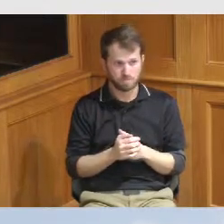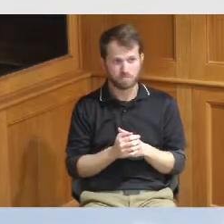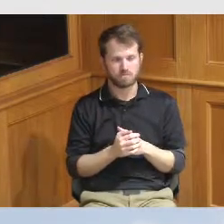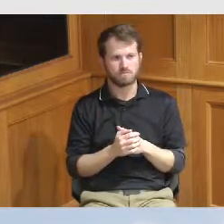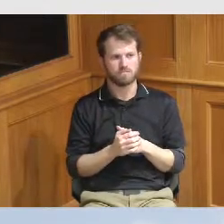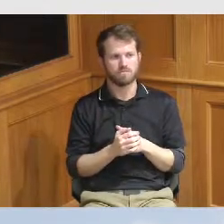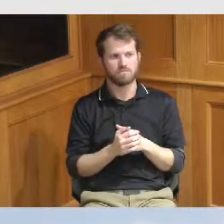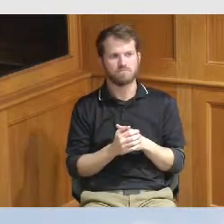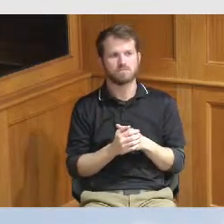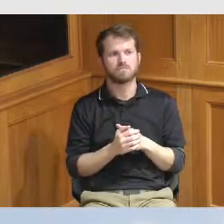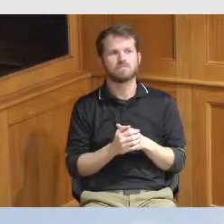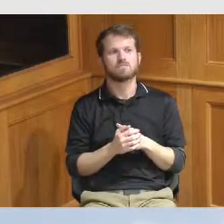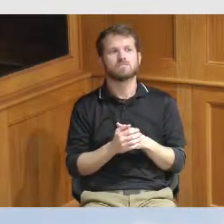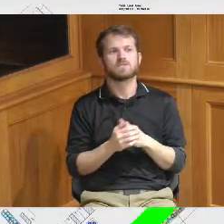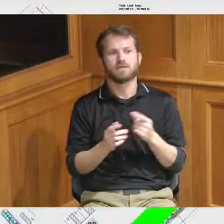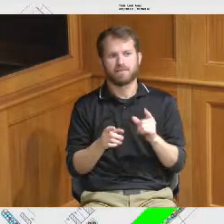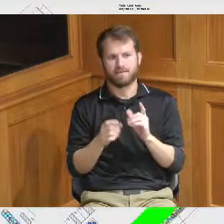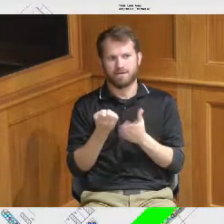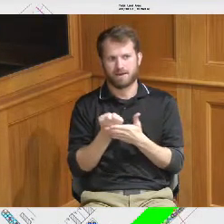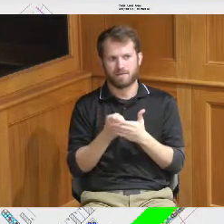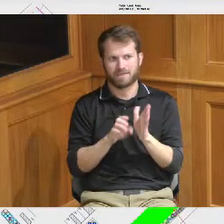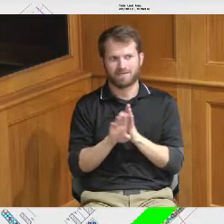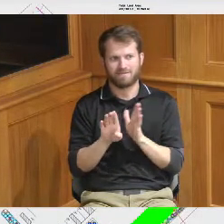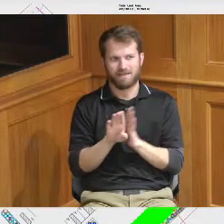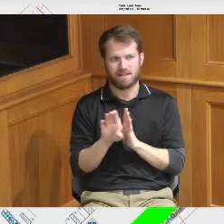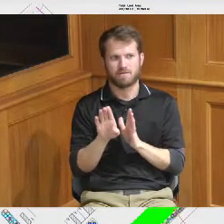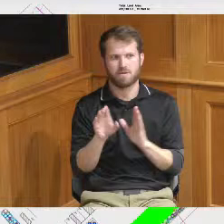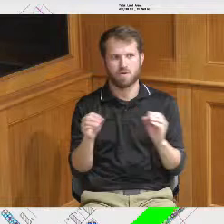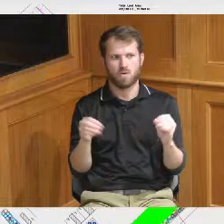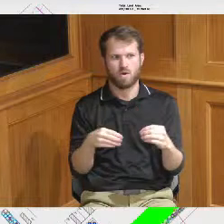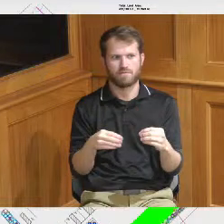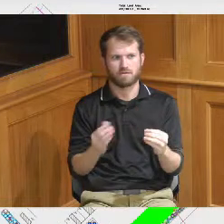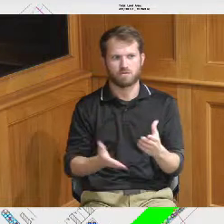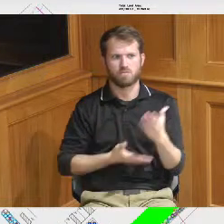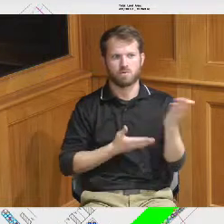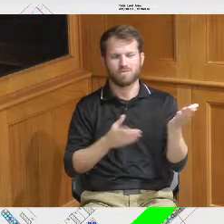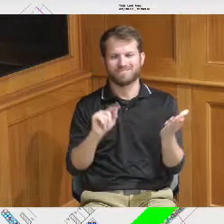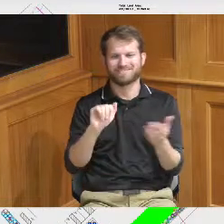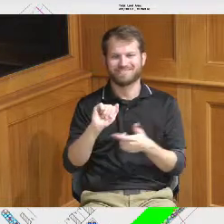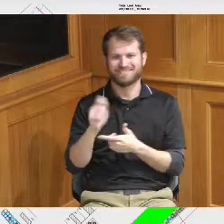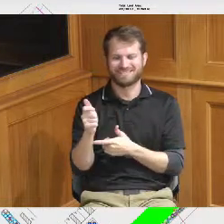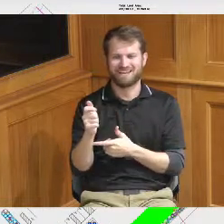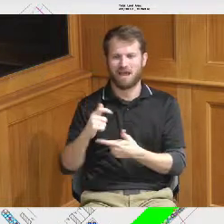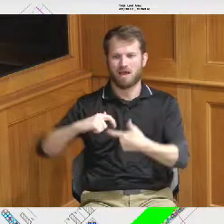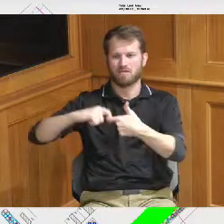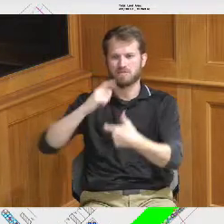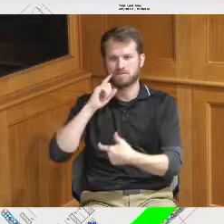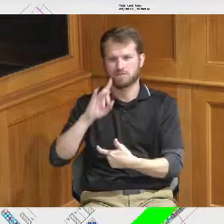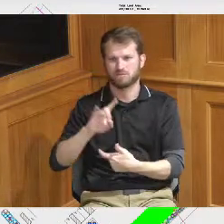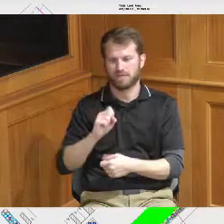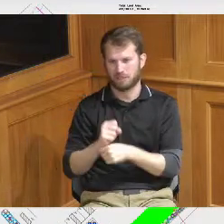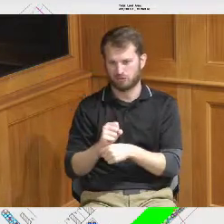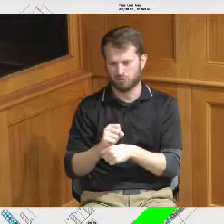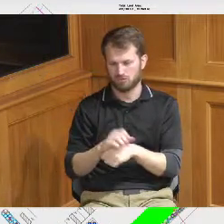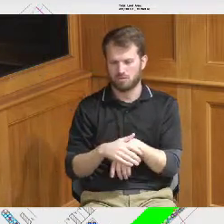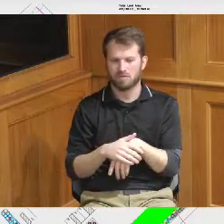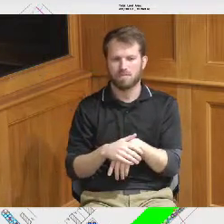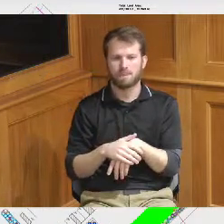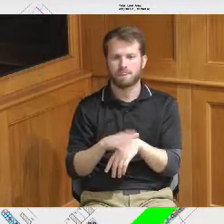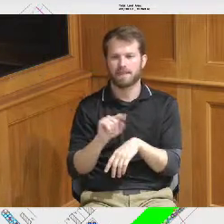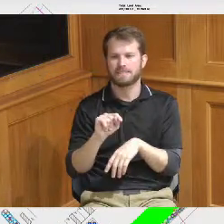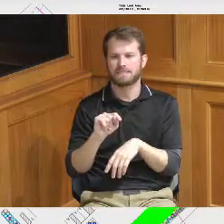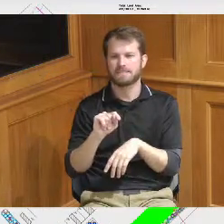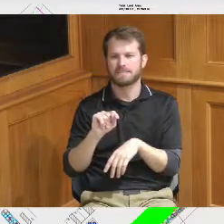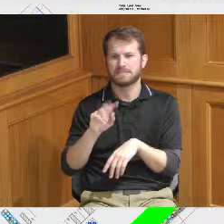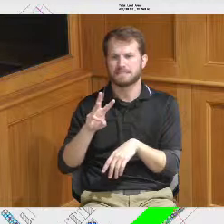Alloy Economic Development Office is proposing a tax abatement of 50% for 8 years. The township has already passed